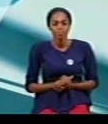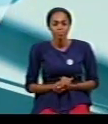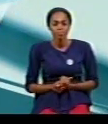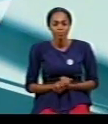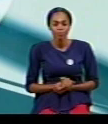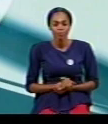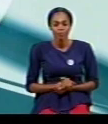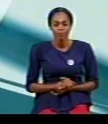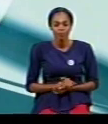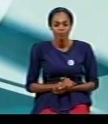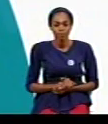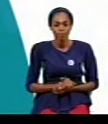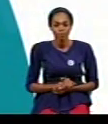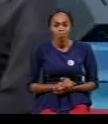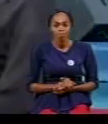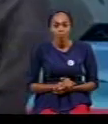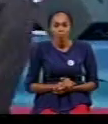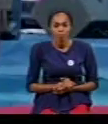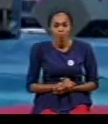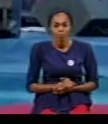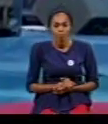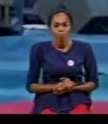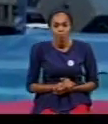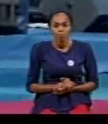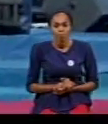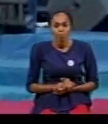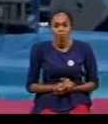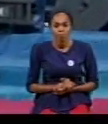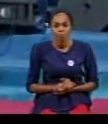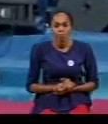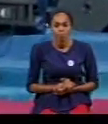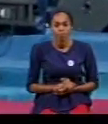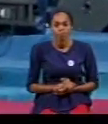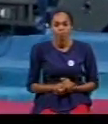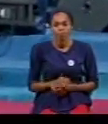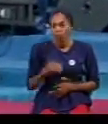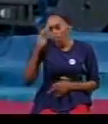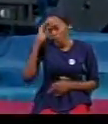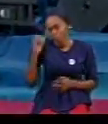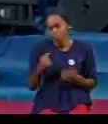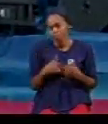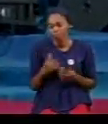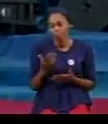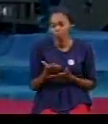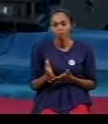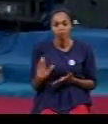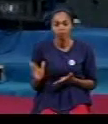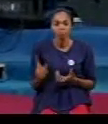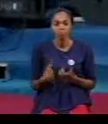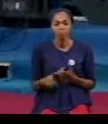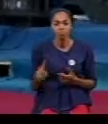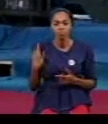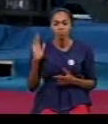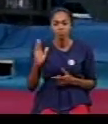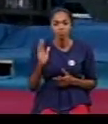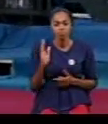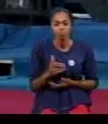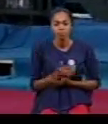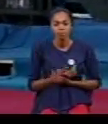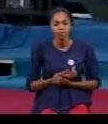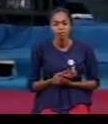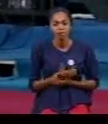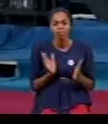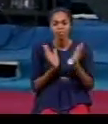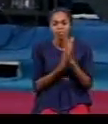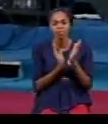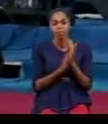public health physician. I have here with me somebody who will share a testimony. Praise the